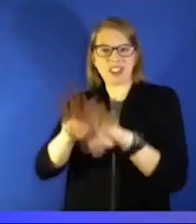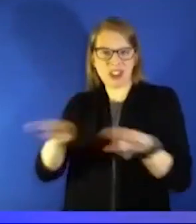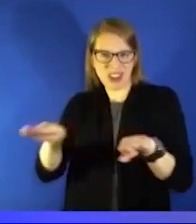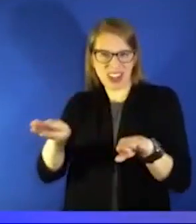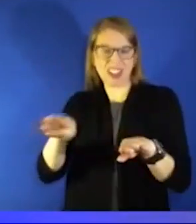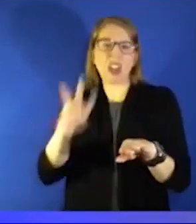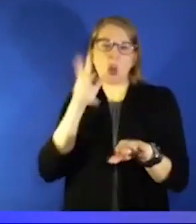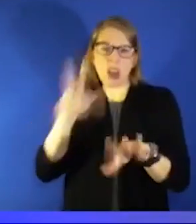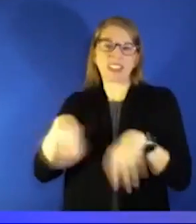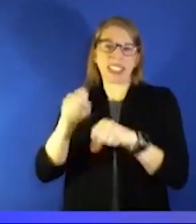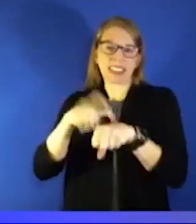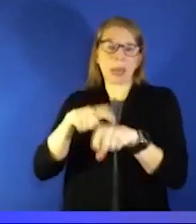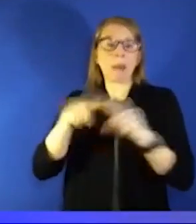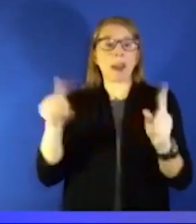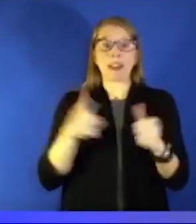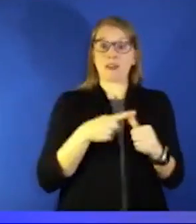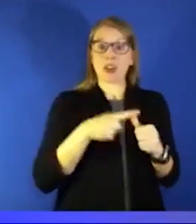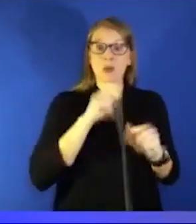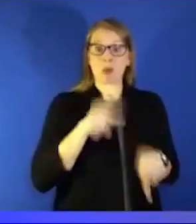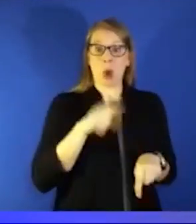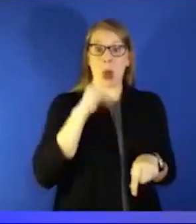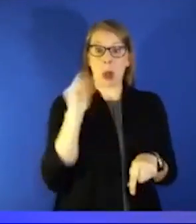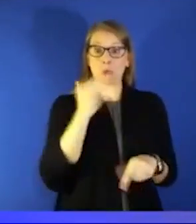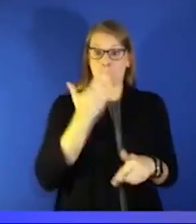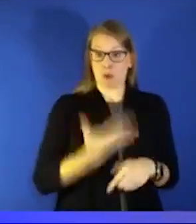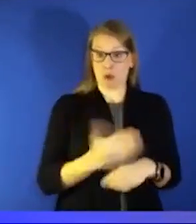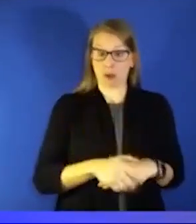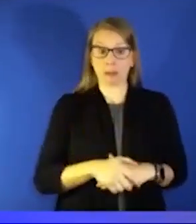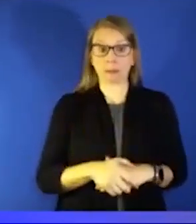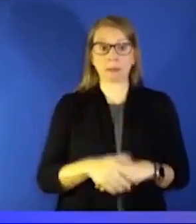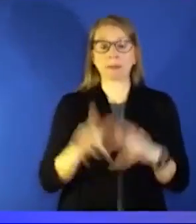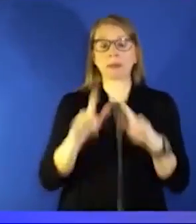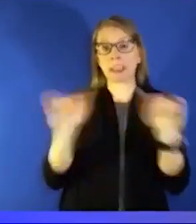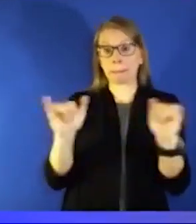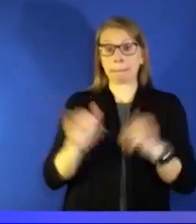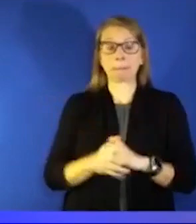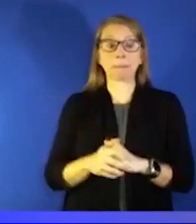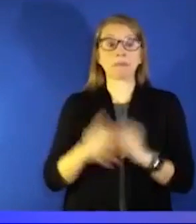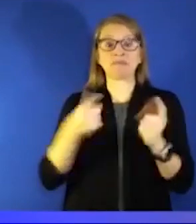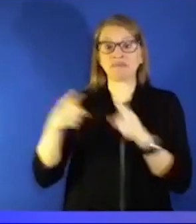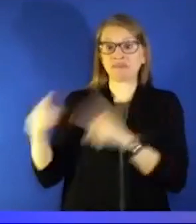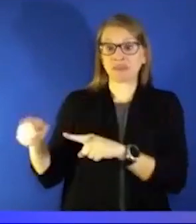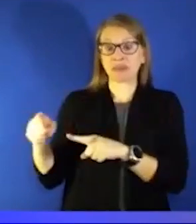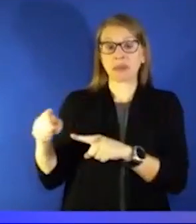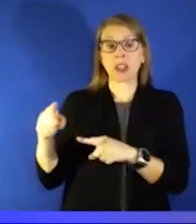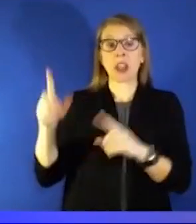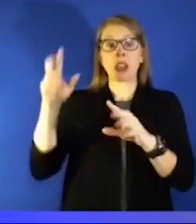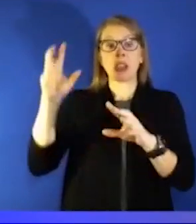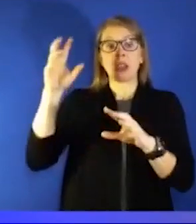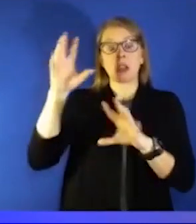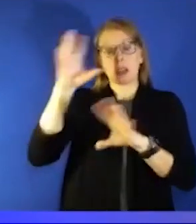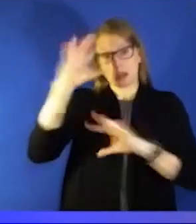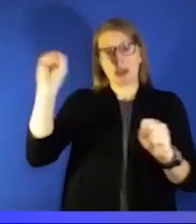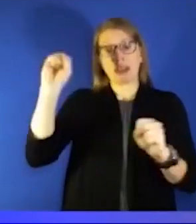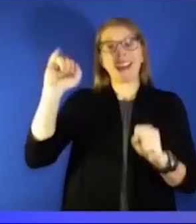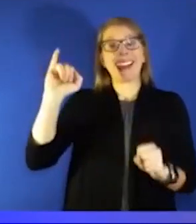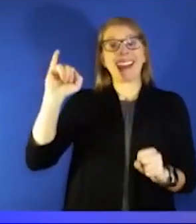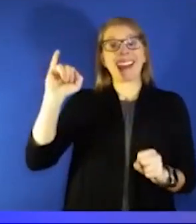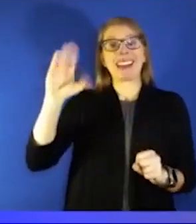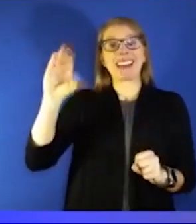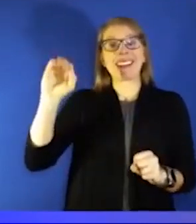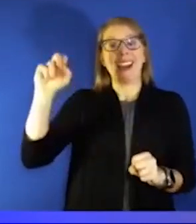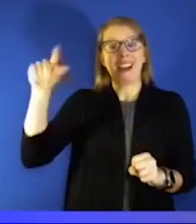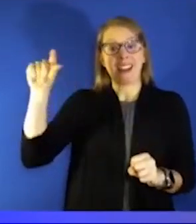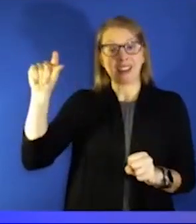reports look really good. And at the same time that's going on, we had the president of ACOG, Dr. Tucker, come and talk to